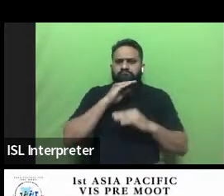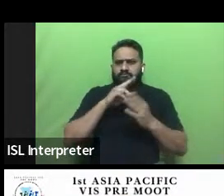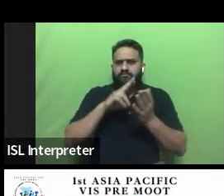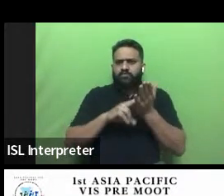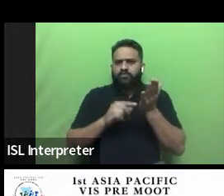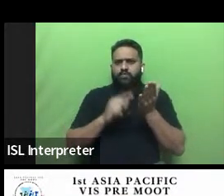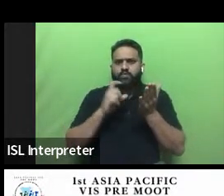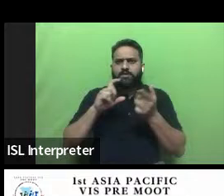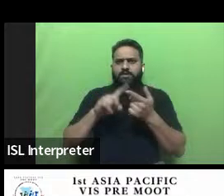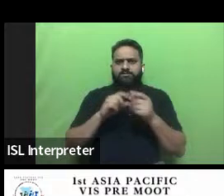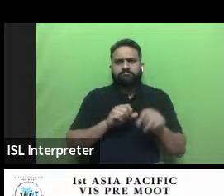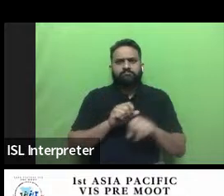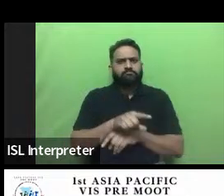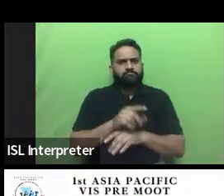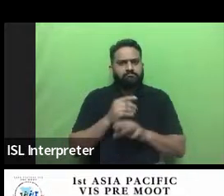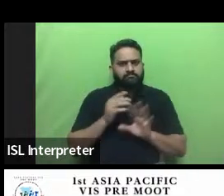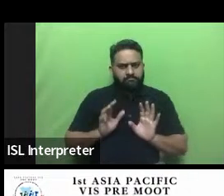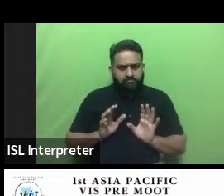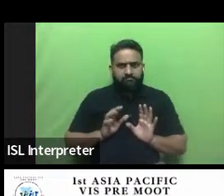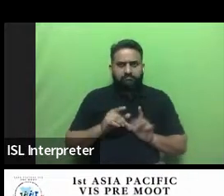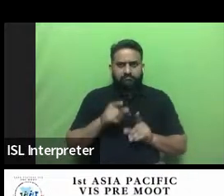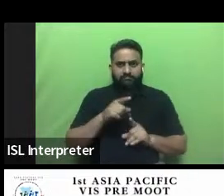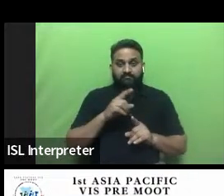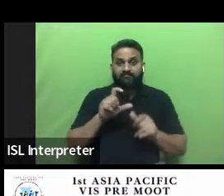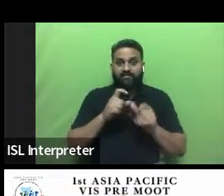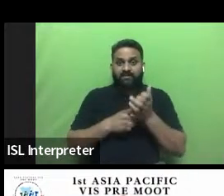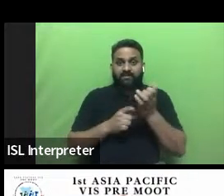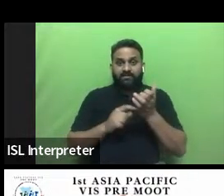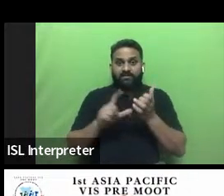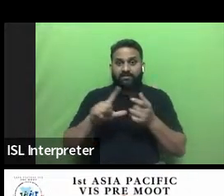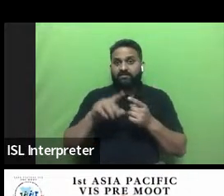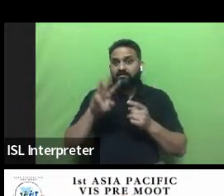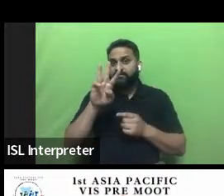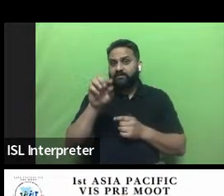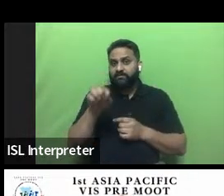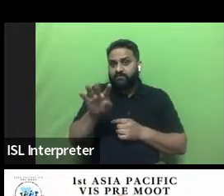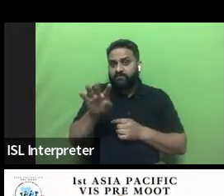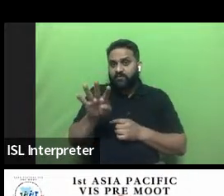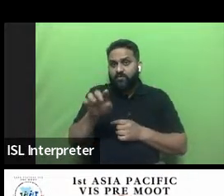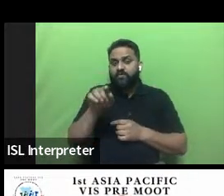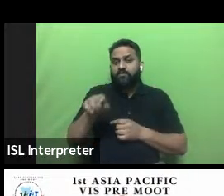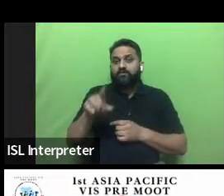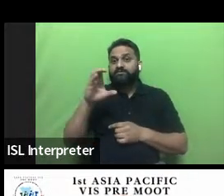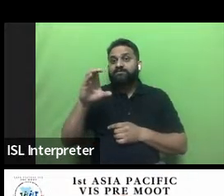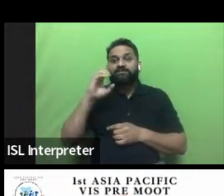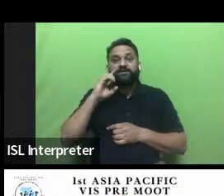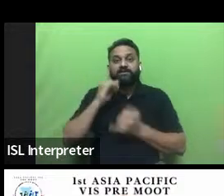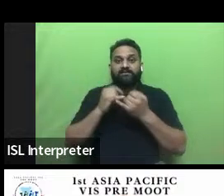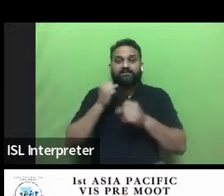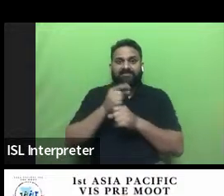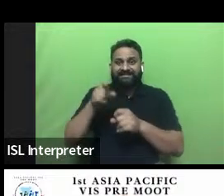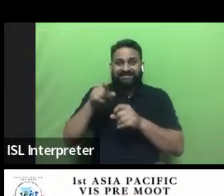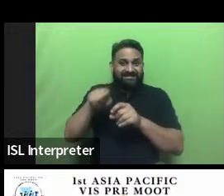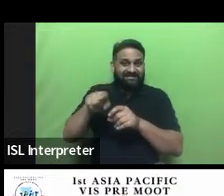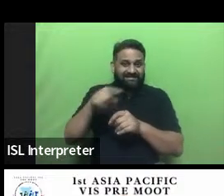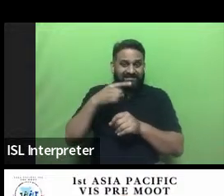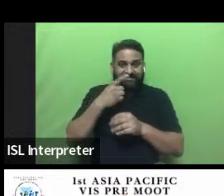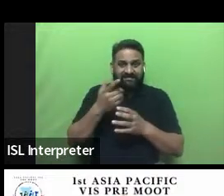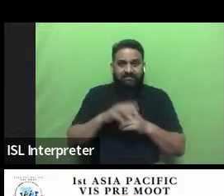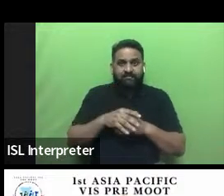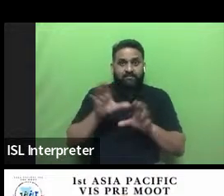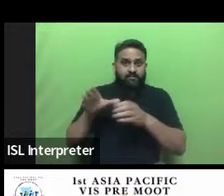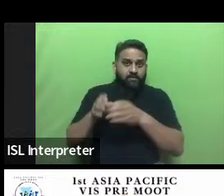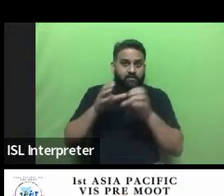of the terms. Article 3.4 of opinion number 13 on the CISG states that this can occur when parties have had